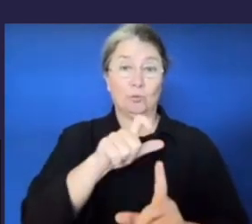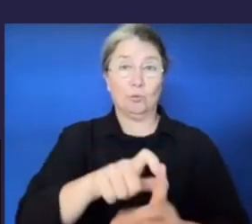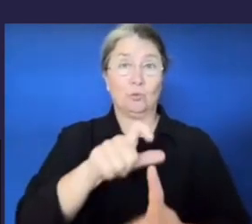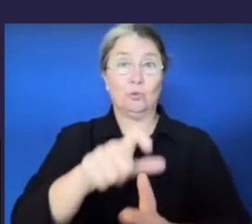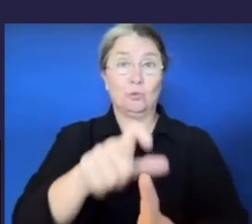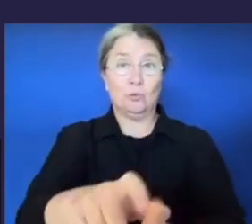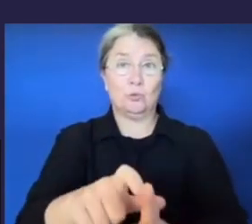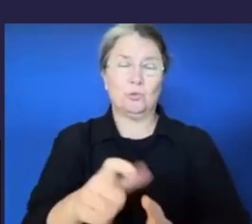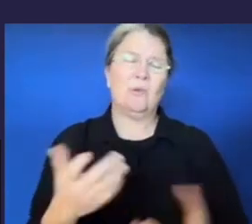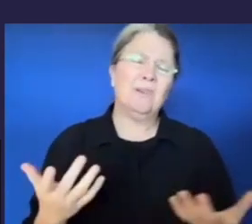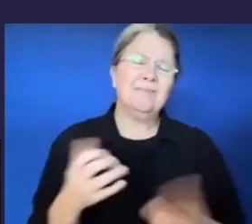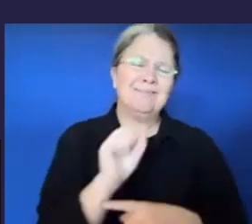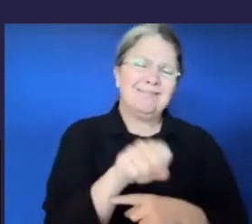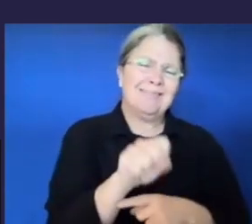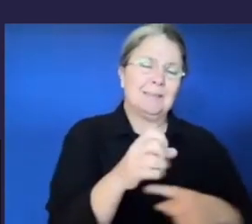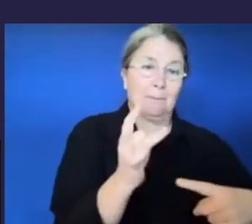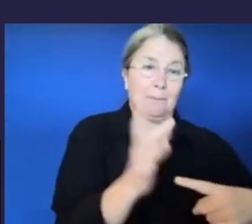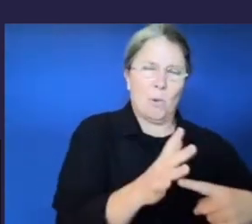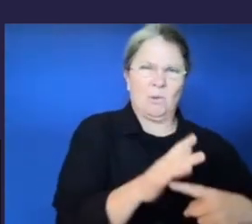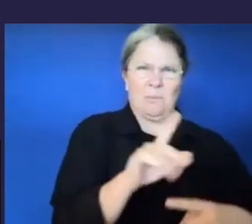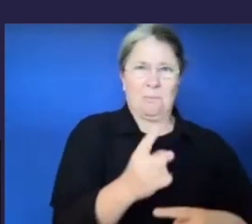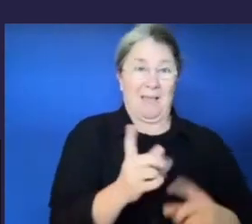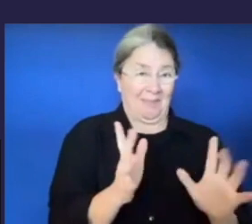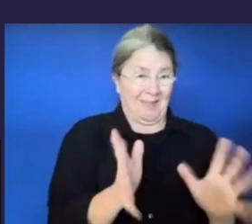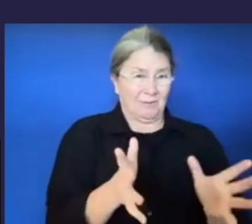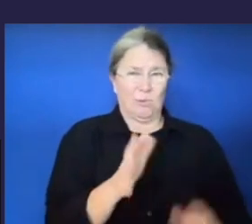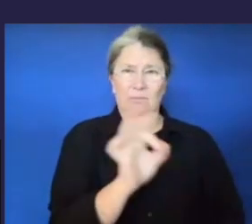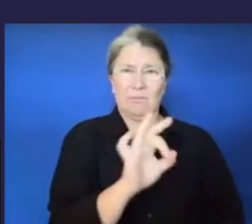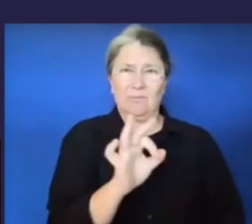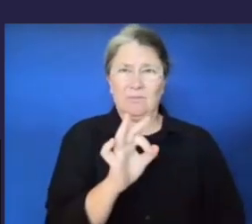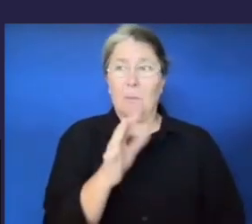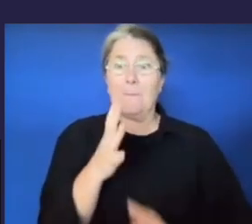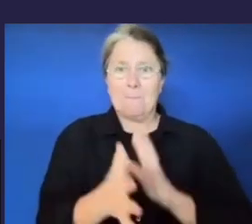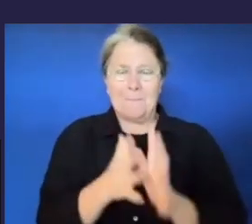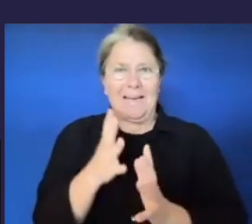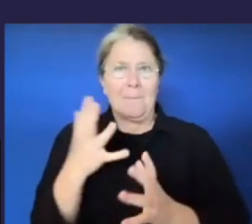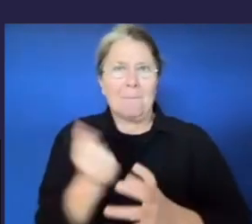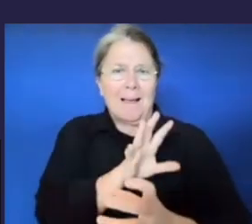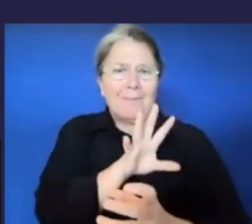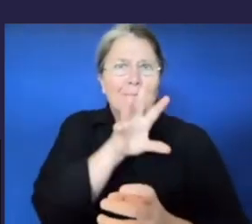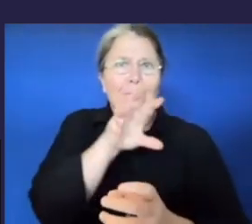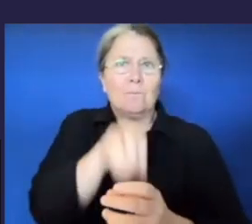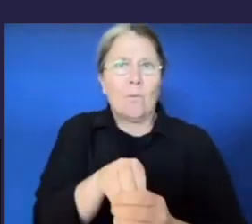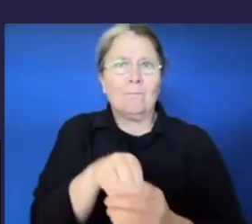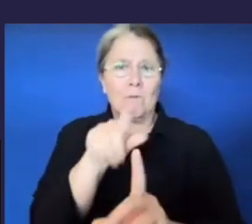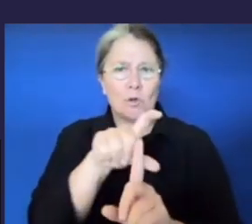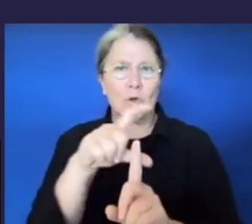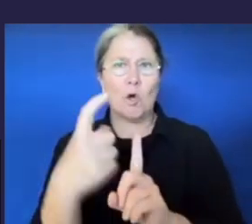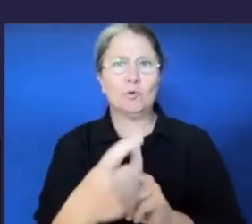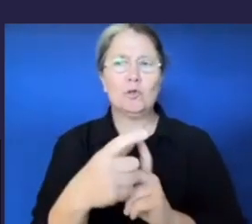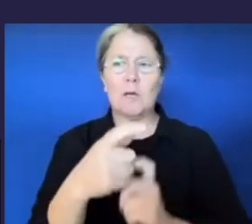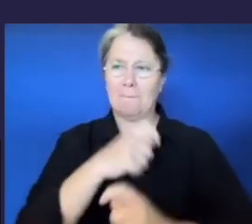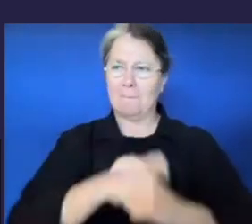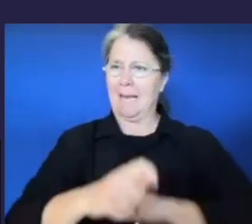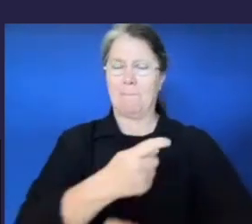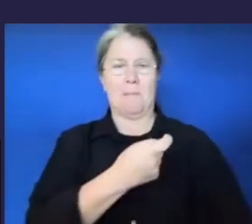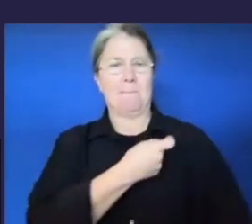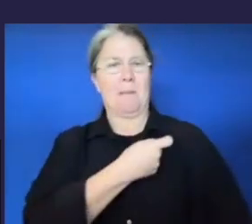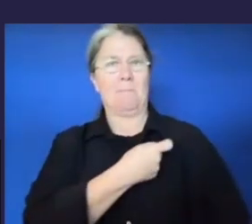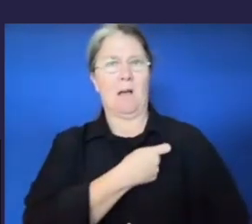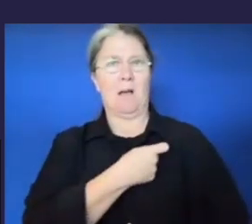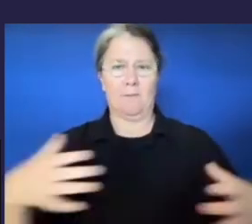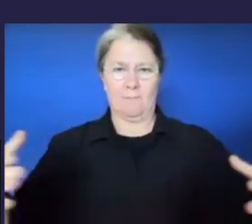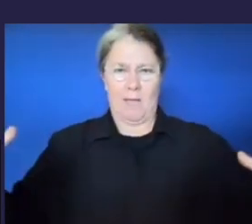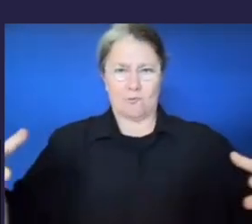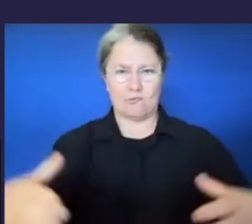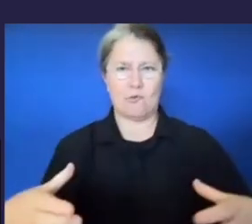part. It also involves gaining admission to the culture of the setting and becoming a member of a social group. Cultures sometimes evolve or